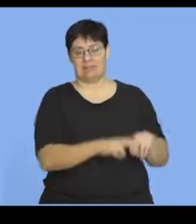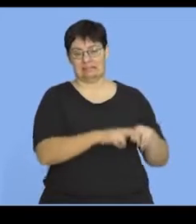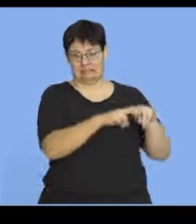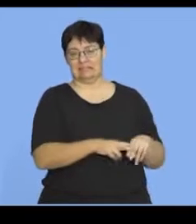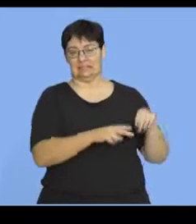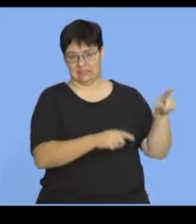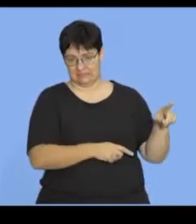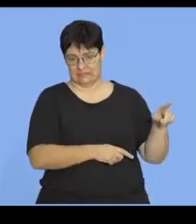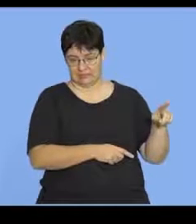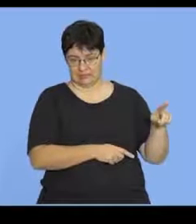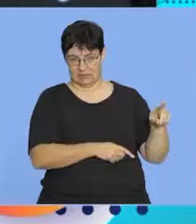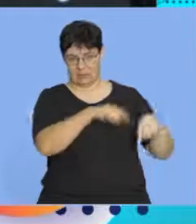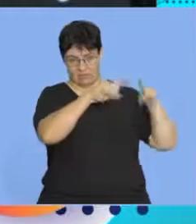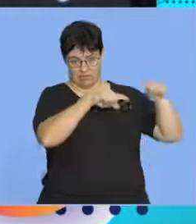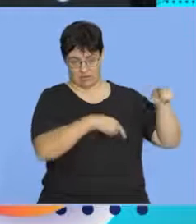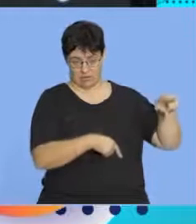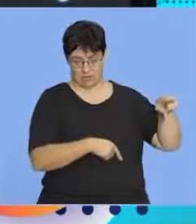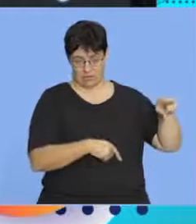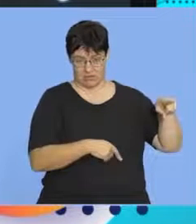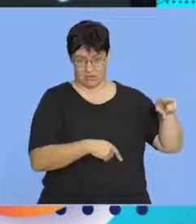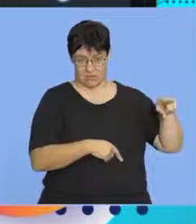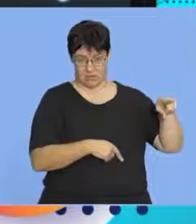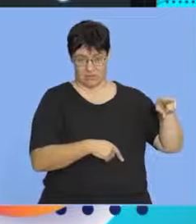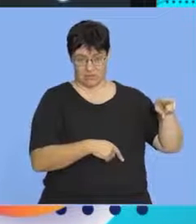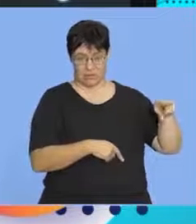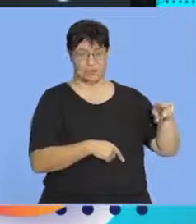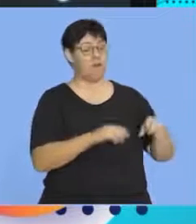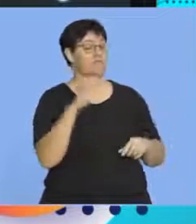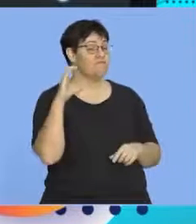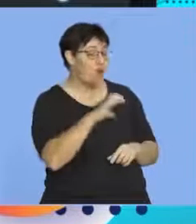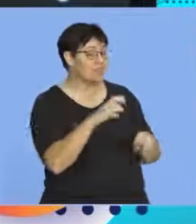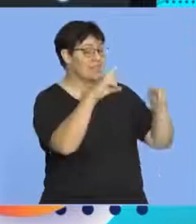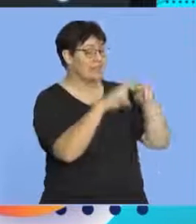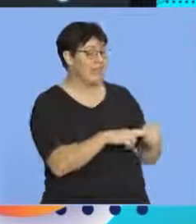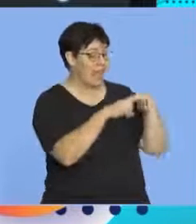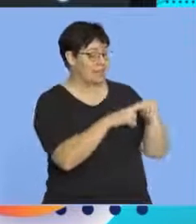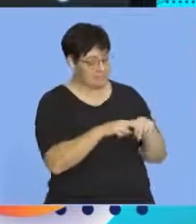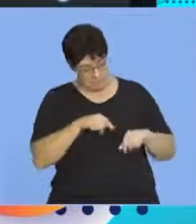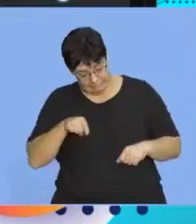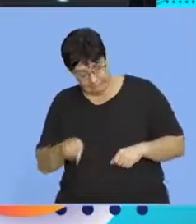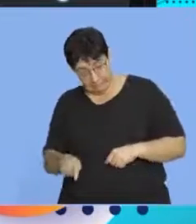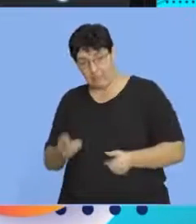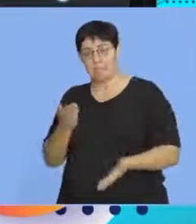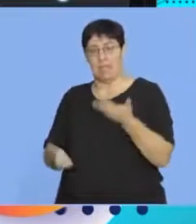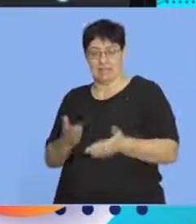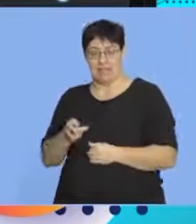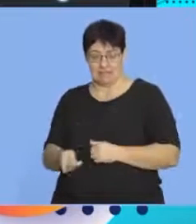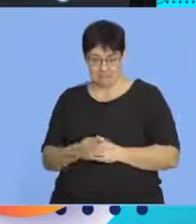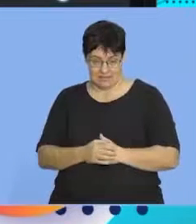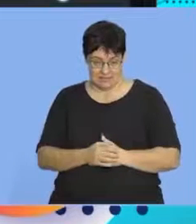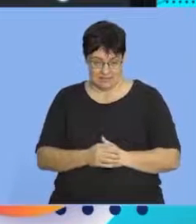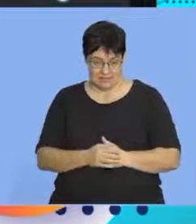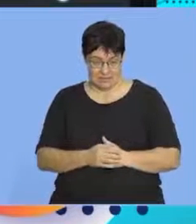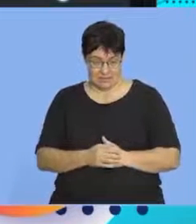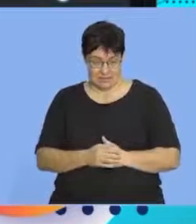dependent variable. Force depends on the masses.